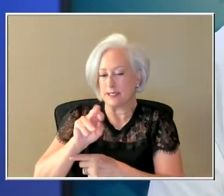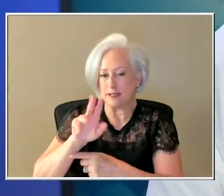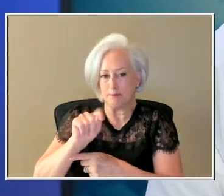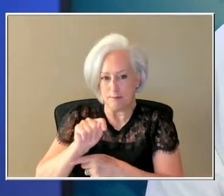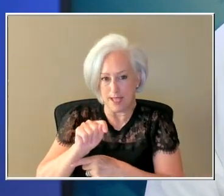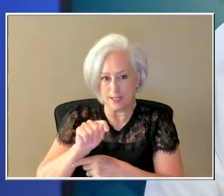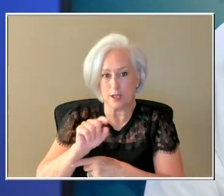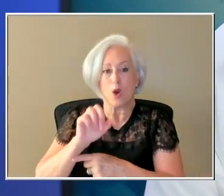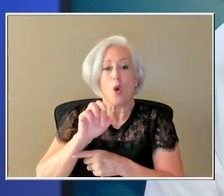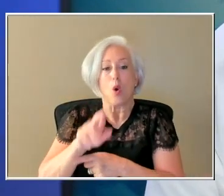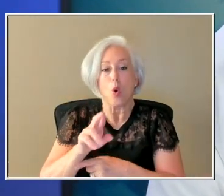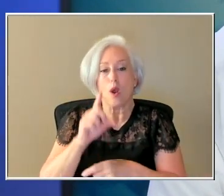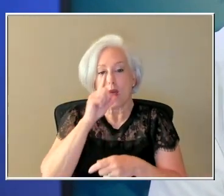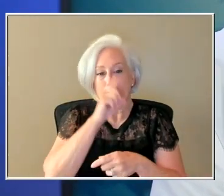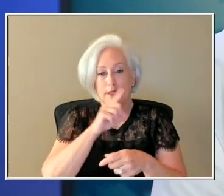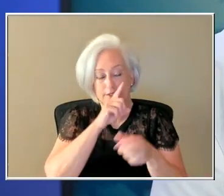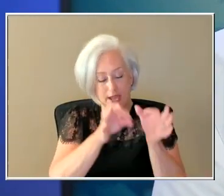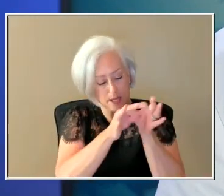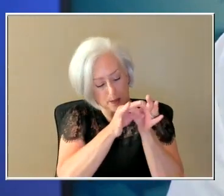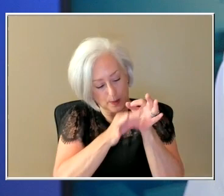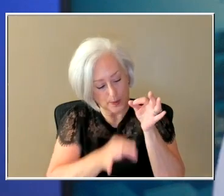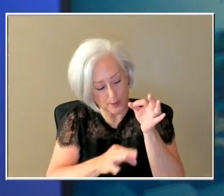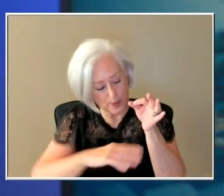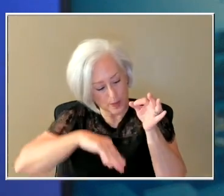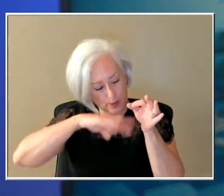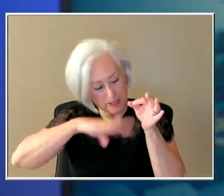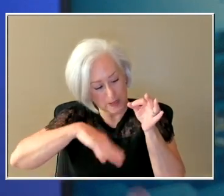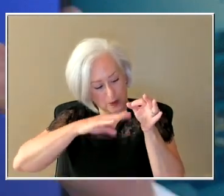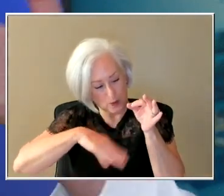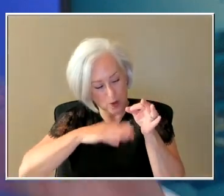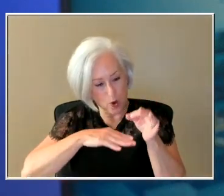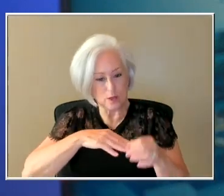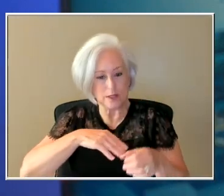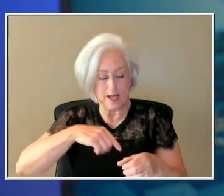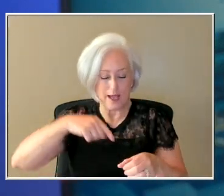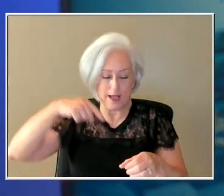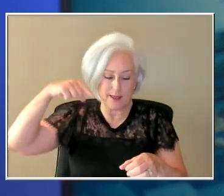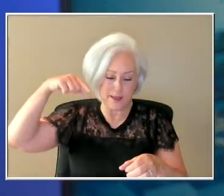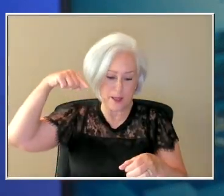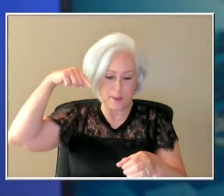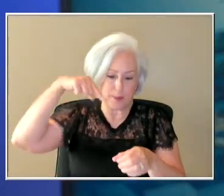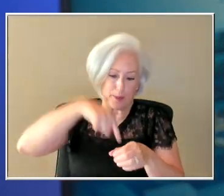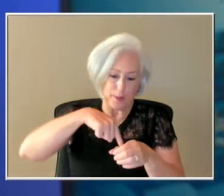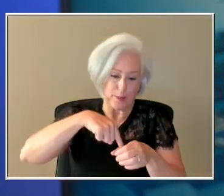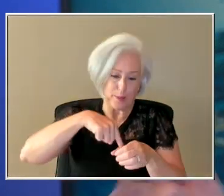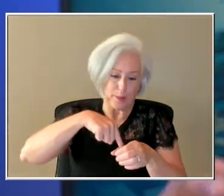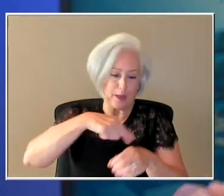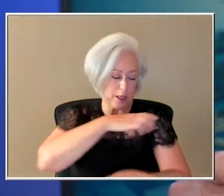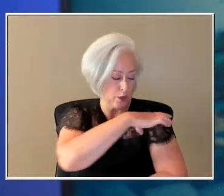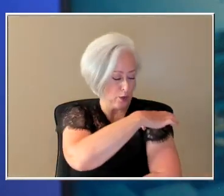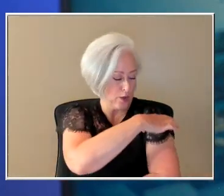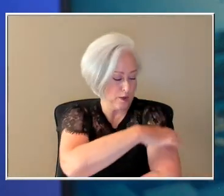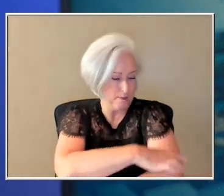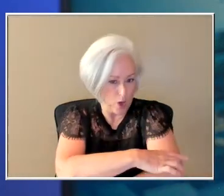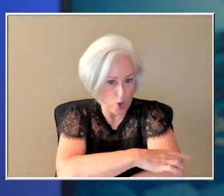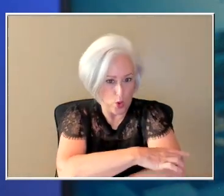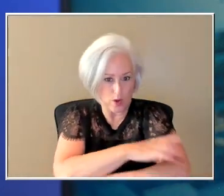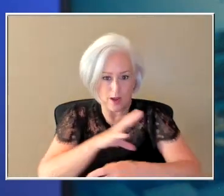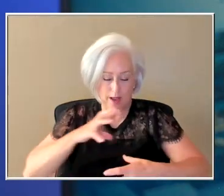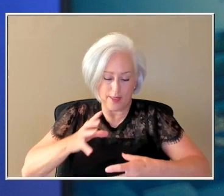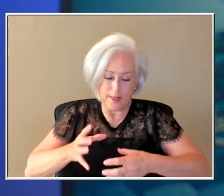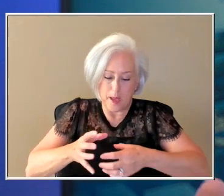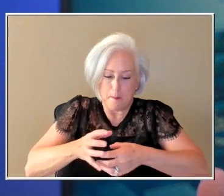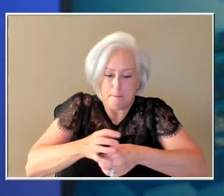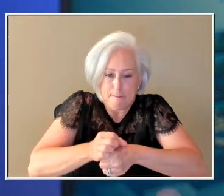that allows the bone to grow into it. The scapula, again, is supported by his own muscles that are reattached to the little holes or